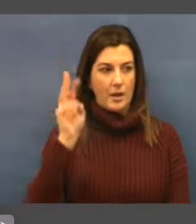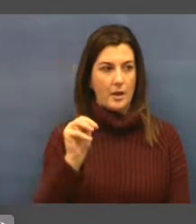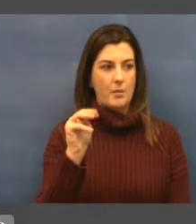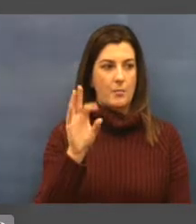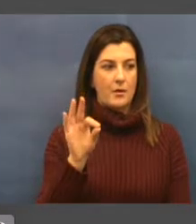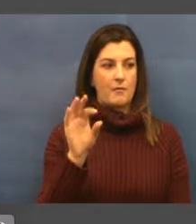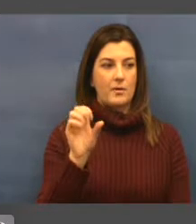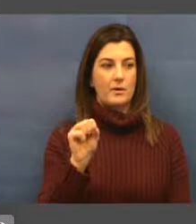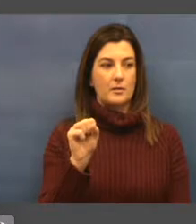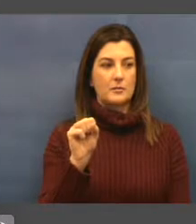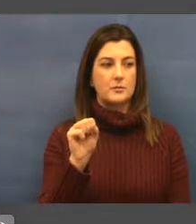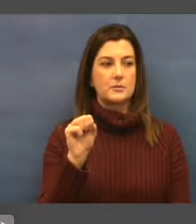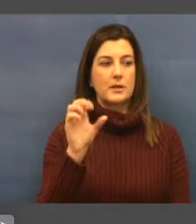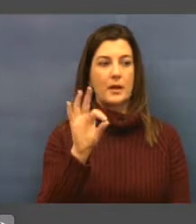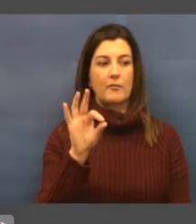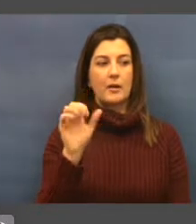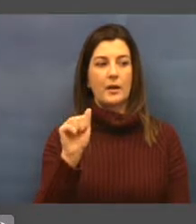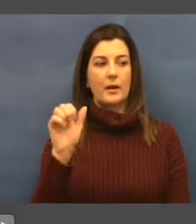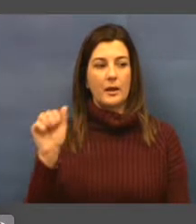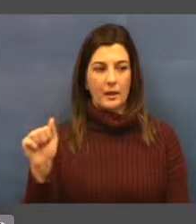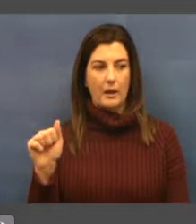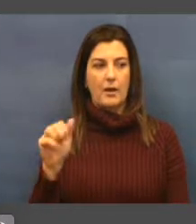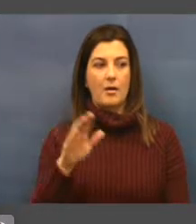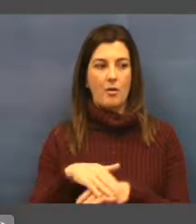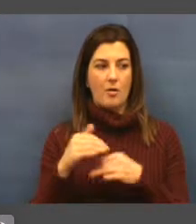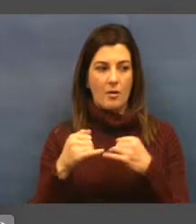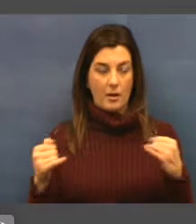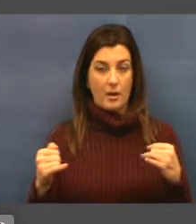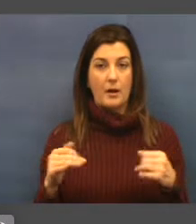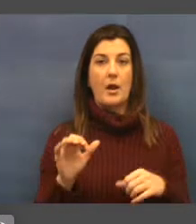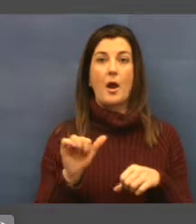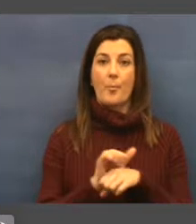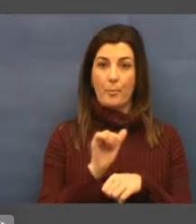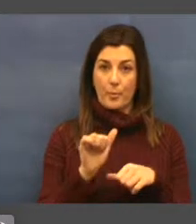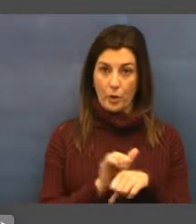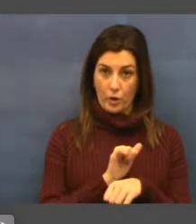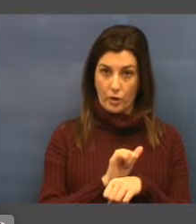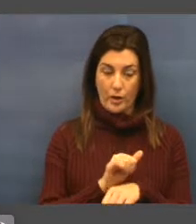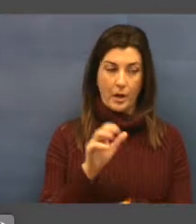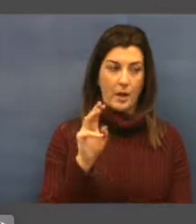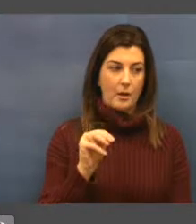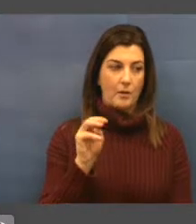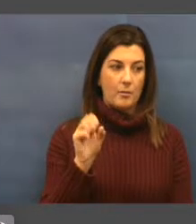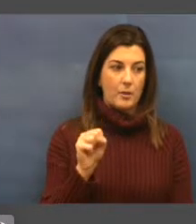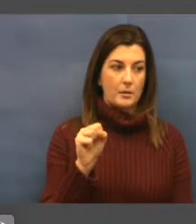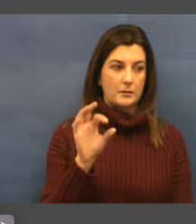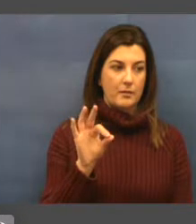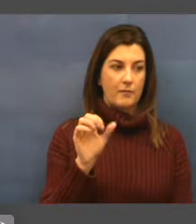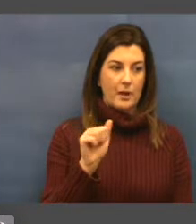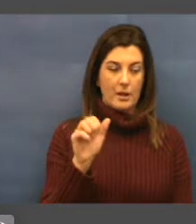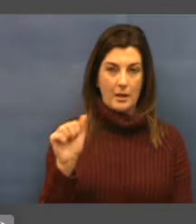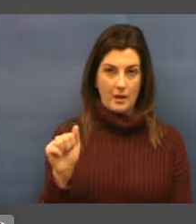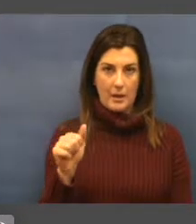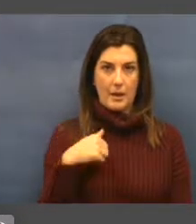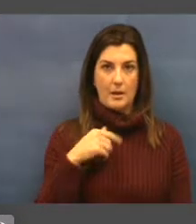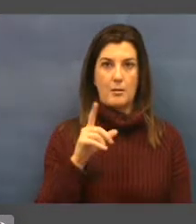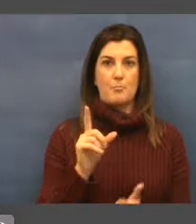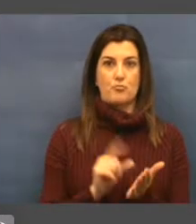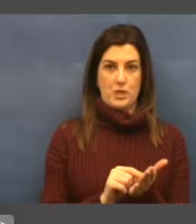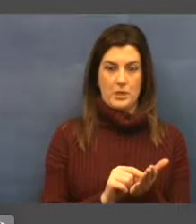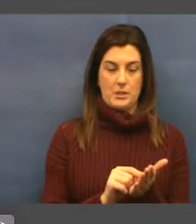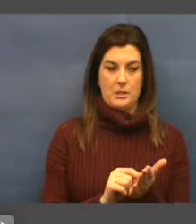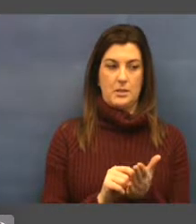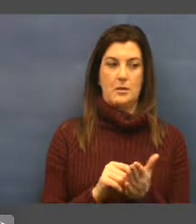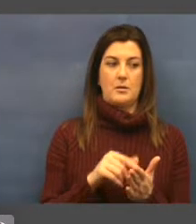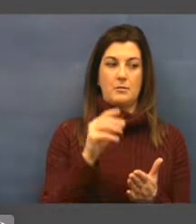Alberta MSFAA is printed off, filled out, and then mailed back